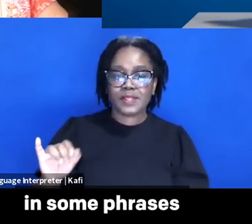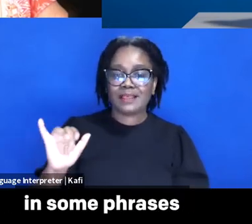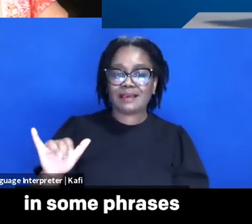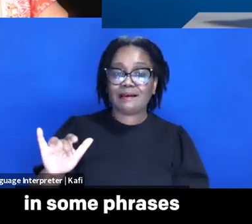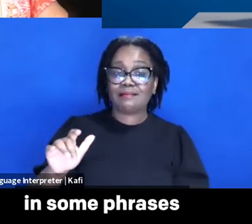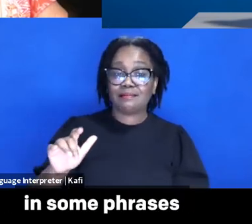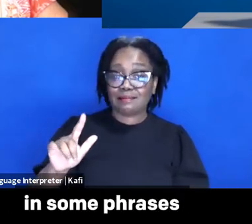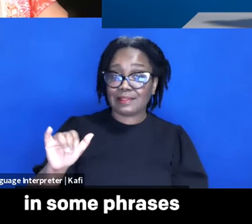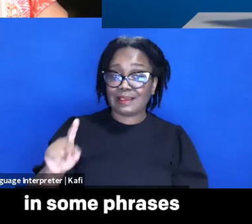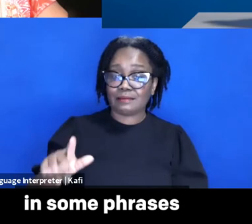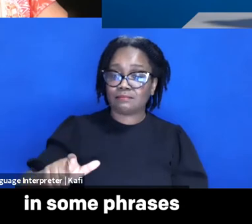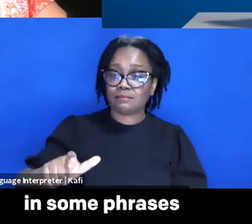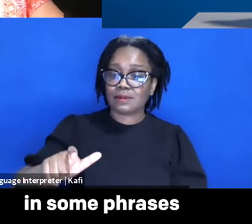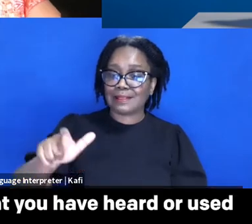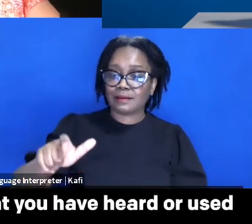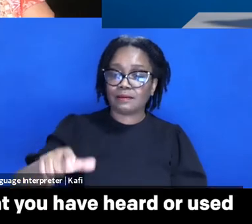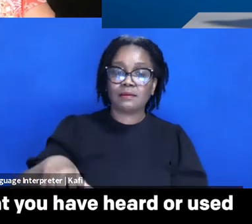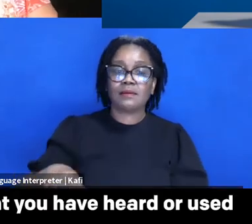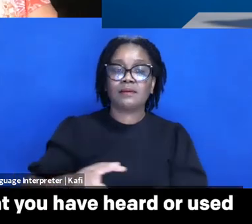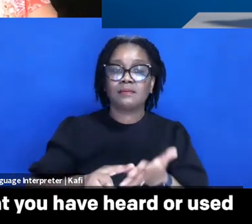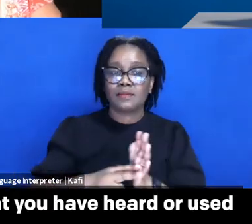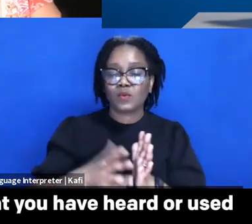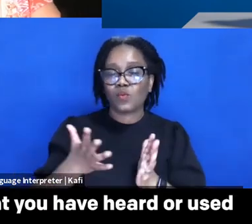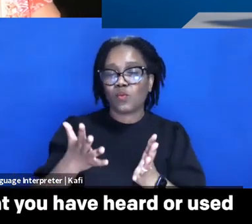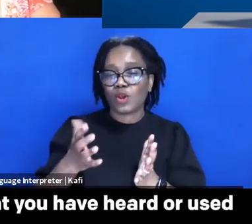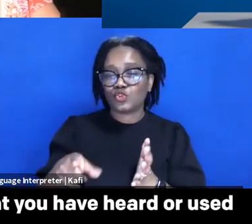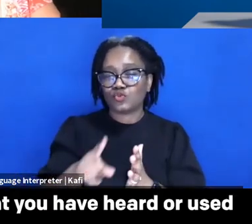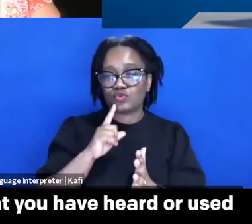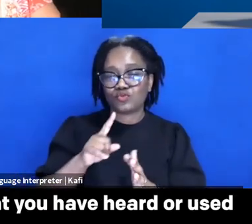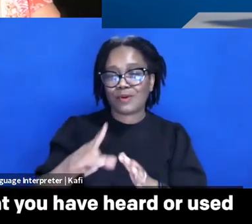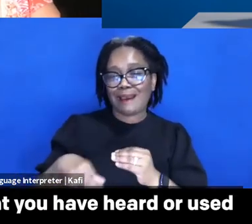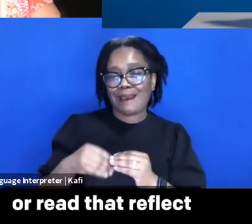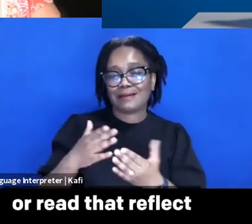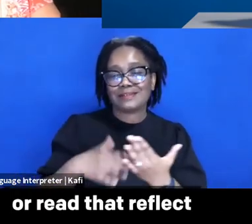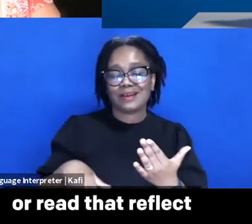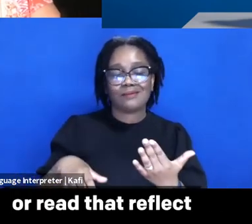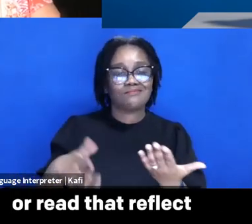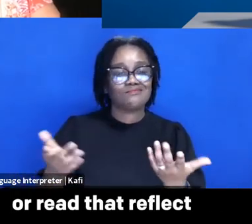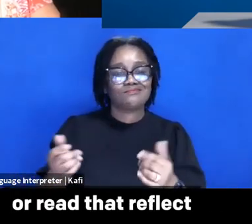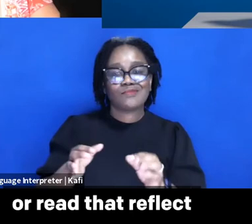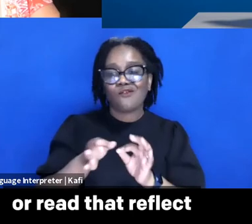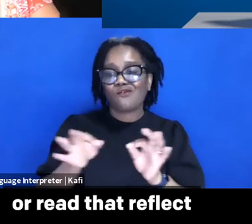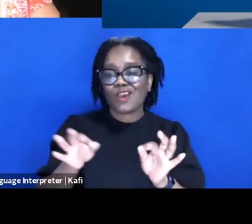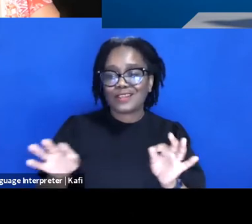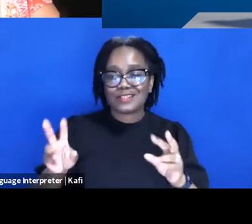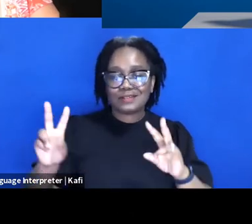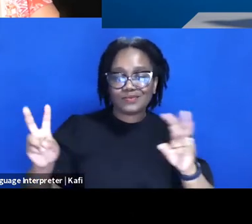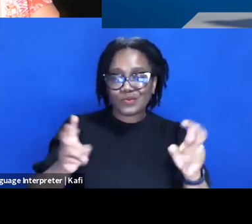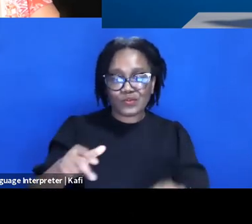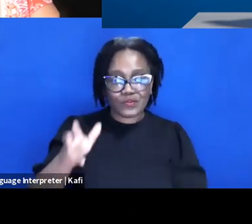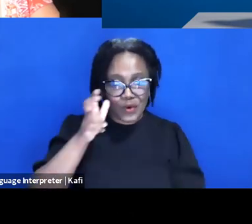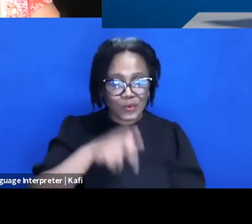in some phrases that you have heard or used or read that